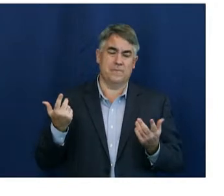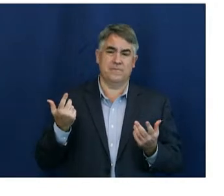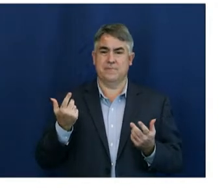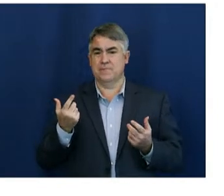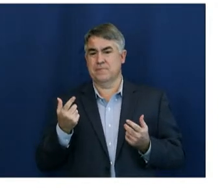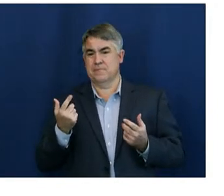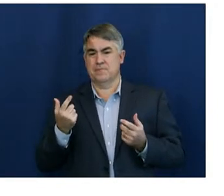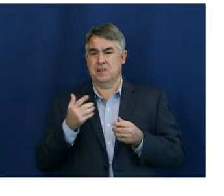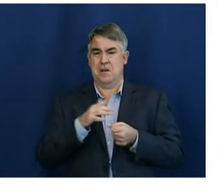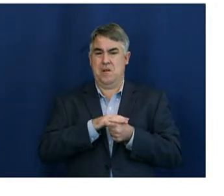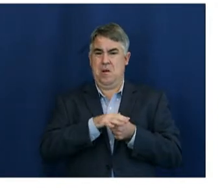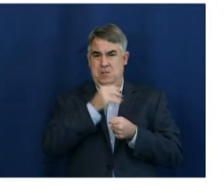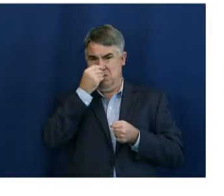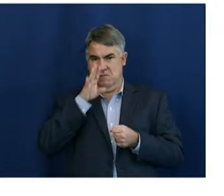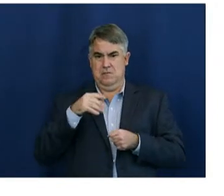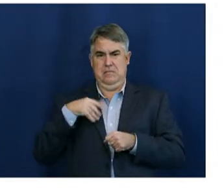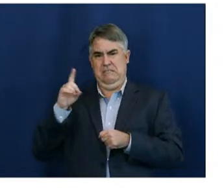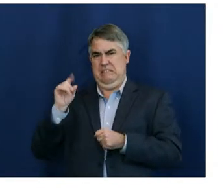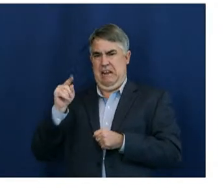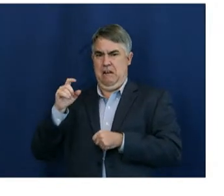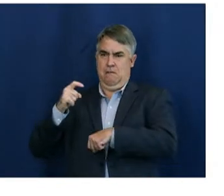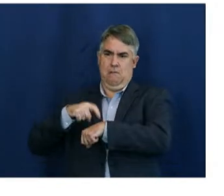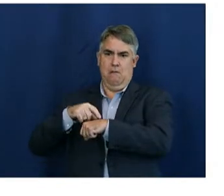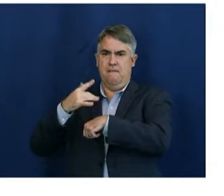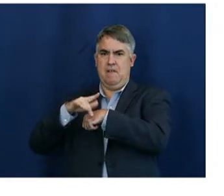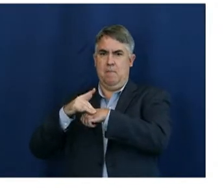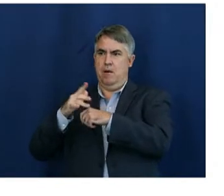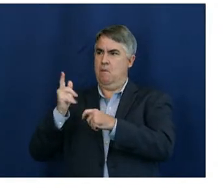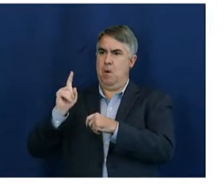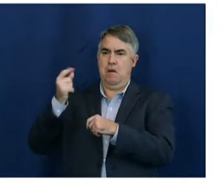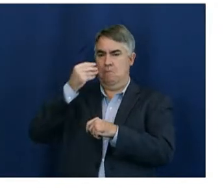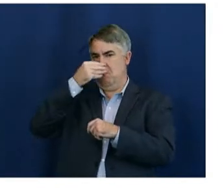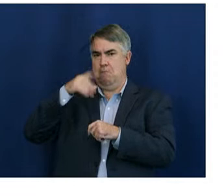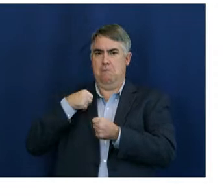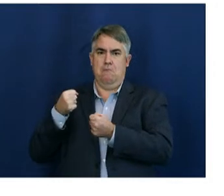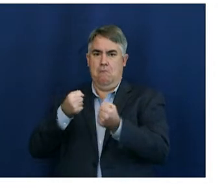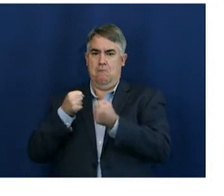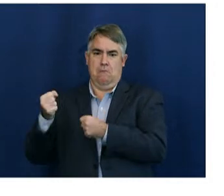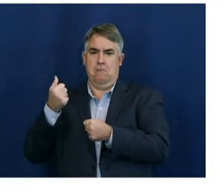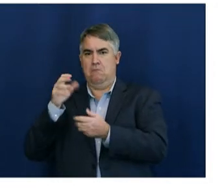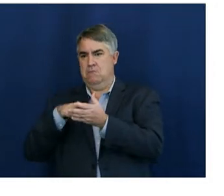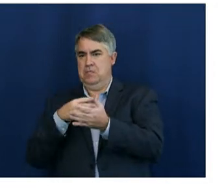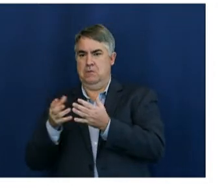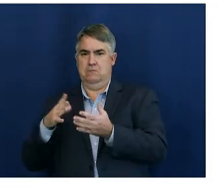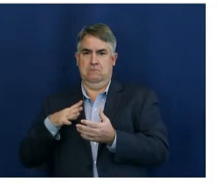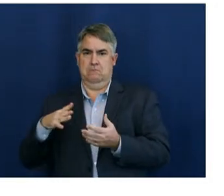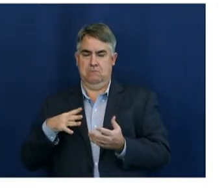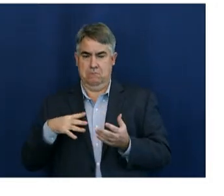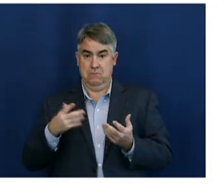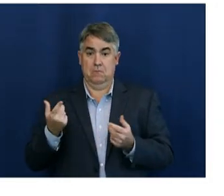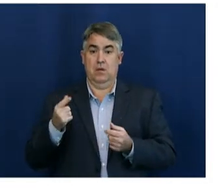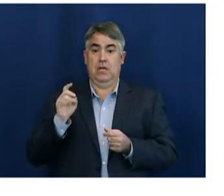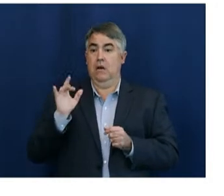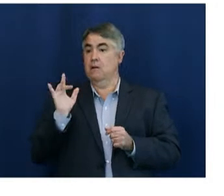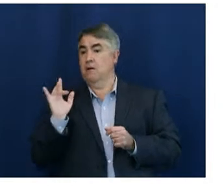a list of sites that are open on a particular day of the week. In this case, what we're going to do is we're going to click on the vaccination